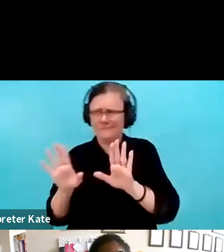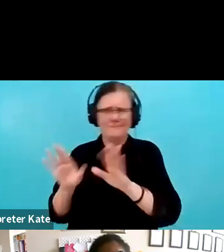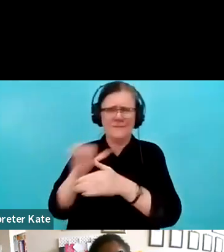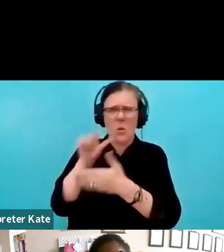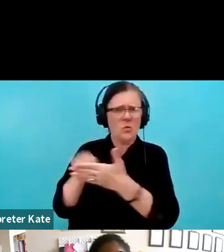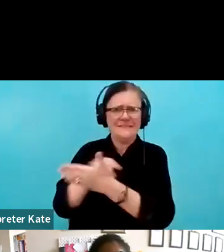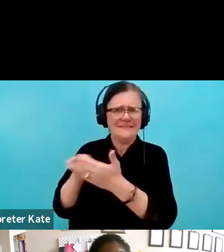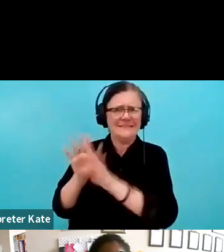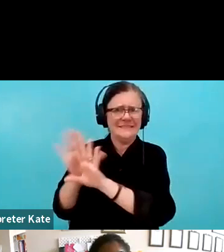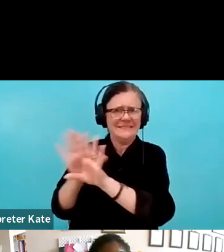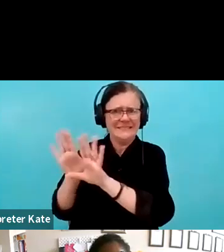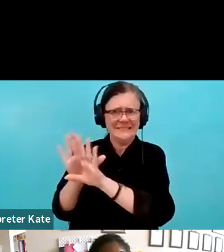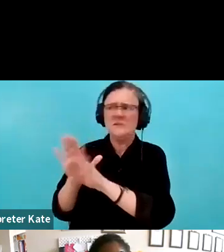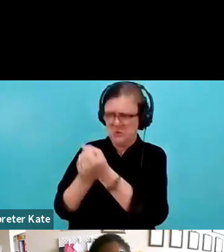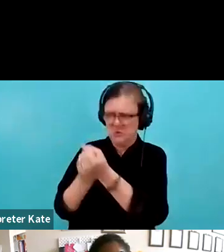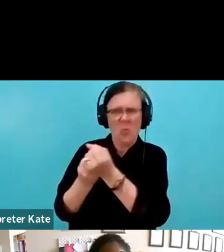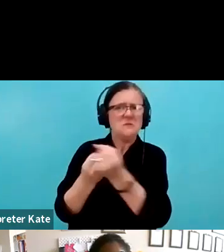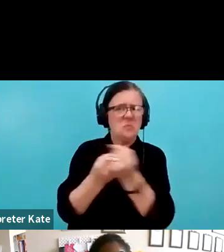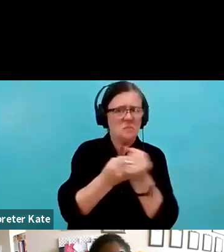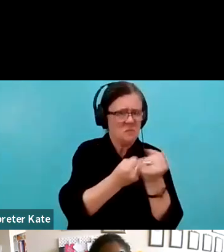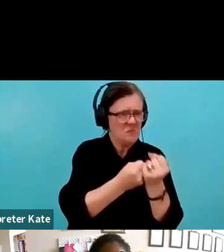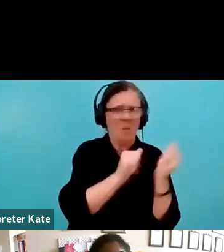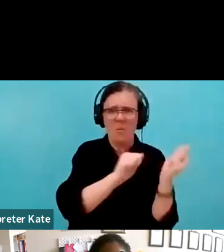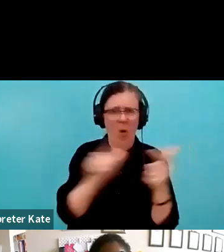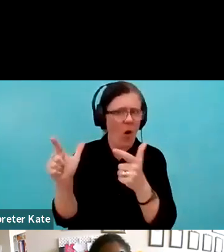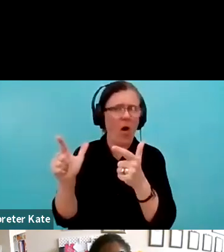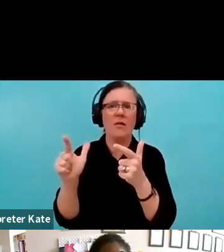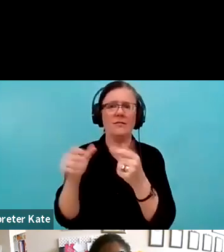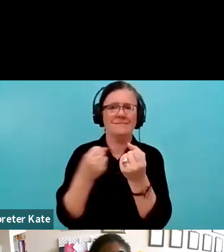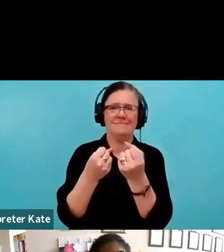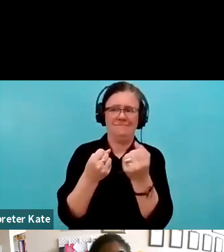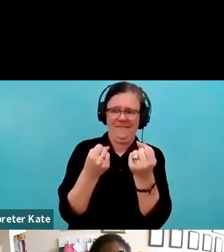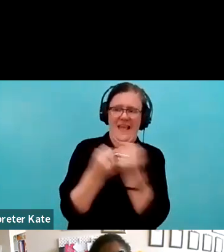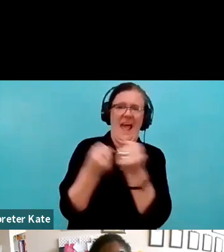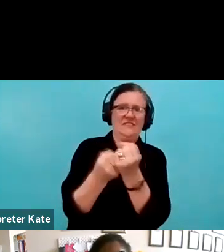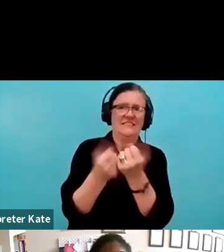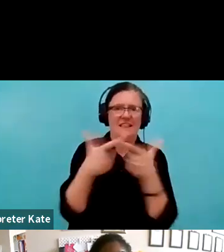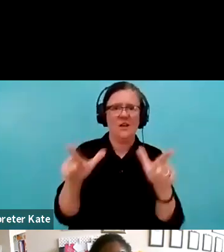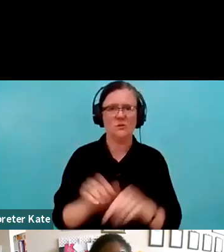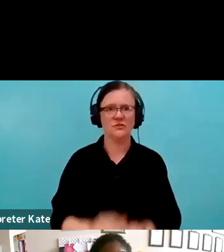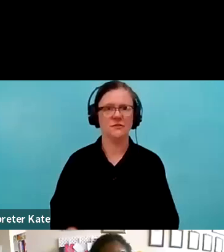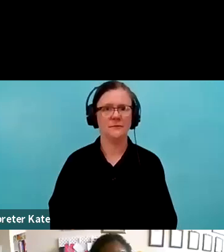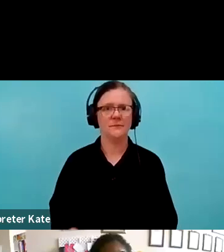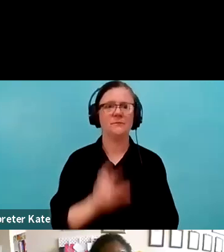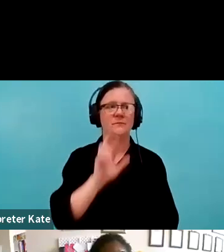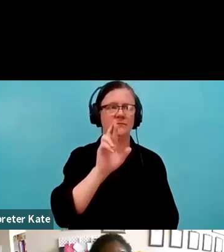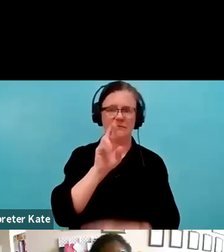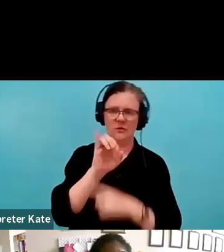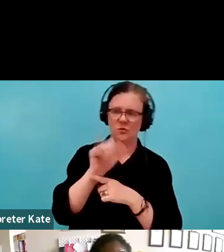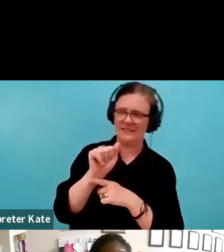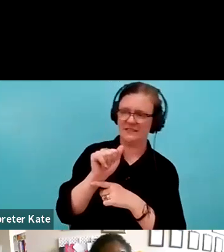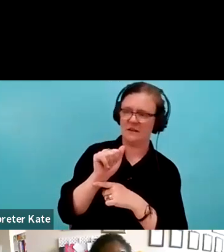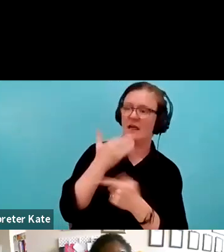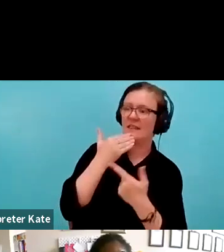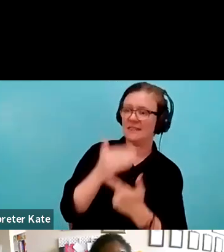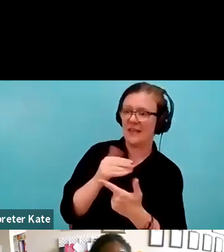think, you know, supporting each other would be a better avenue. Yeah, this is Lisa, Reveca. I think